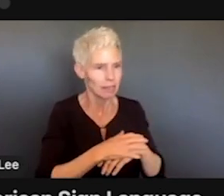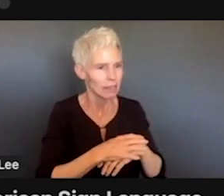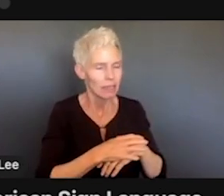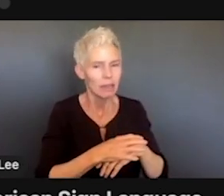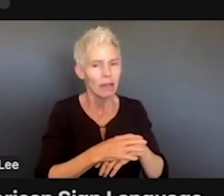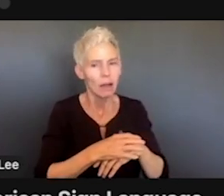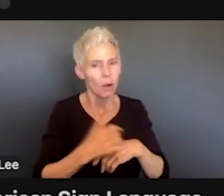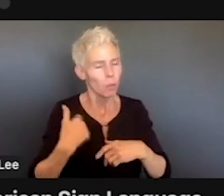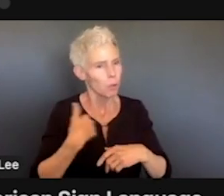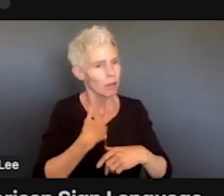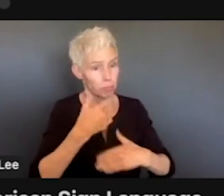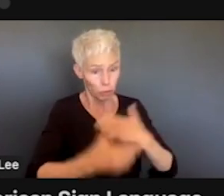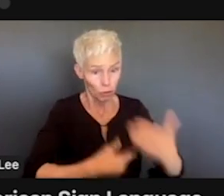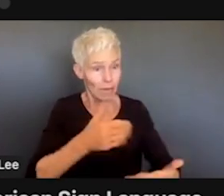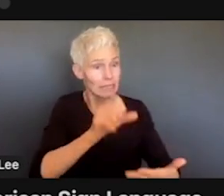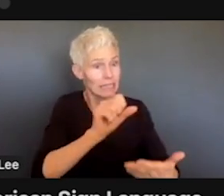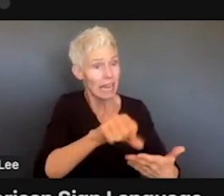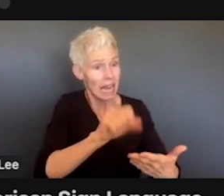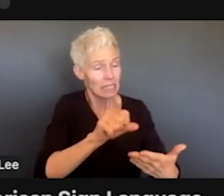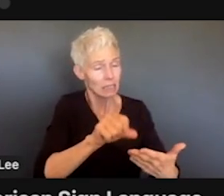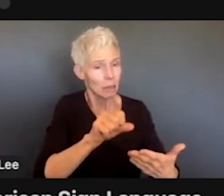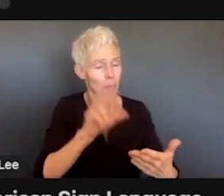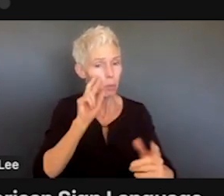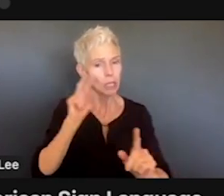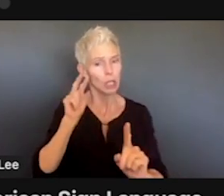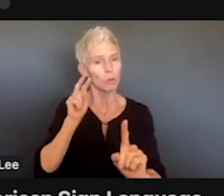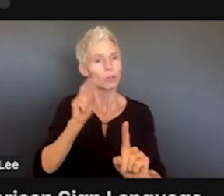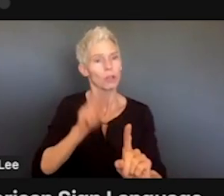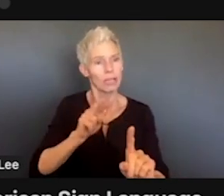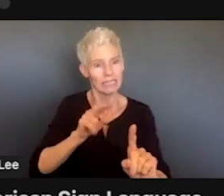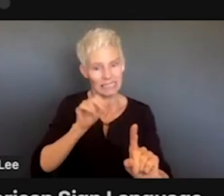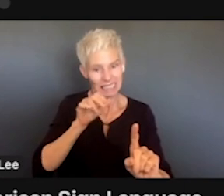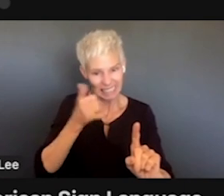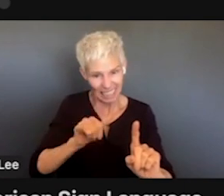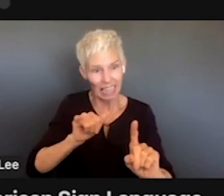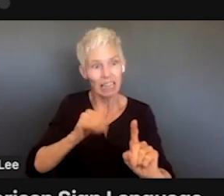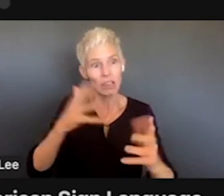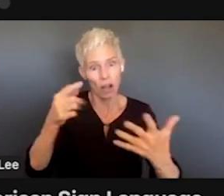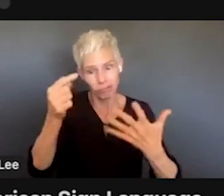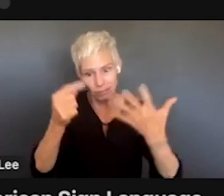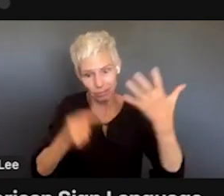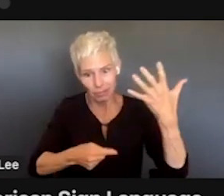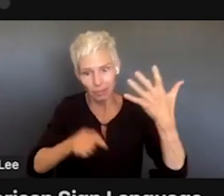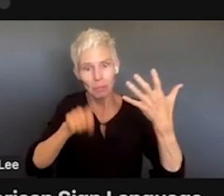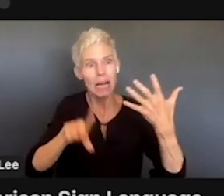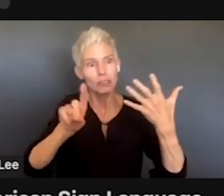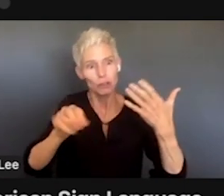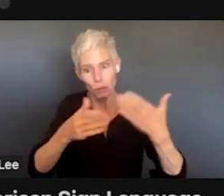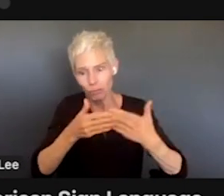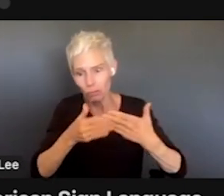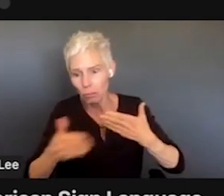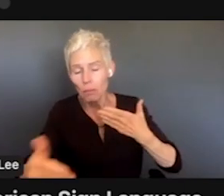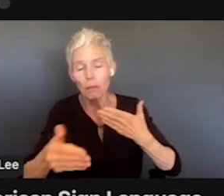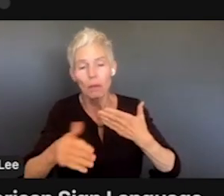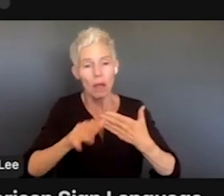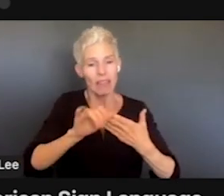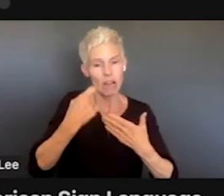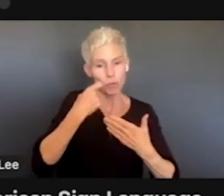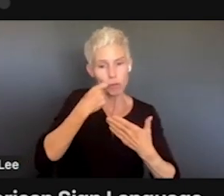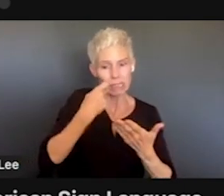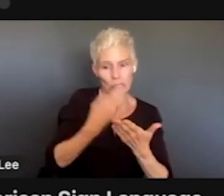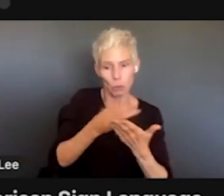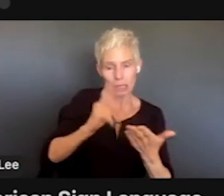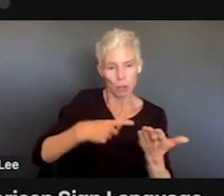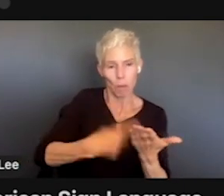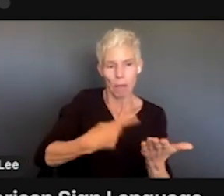a long ways, but when you look at it, we've got a lot further to go. And I thought that debate was very good,